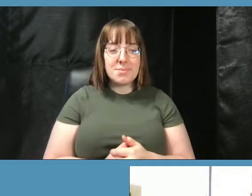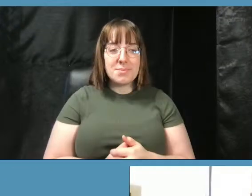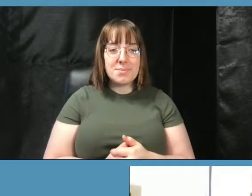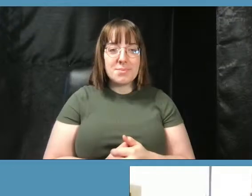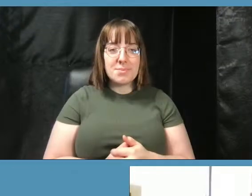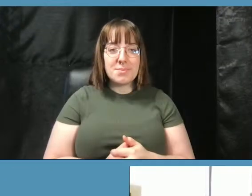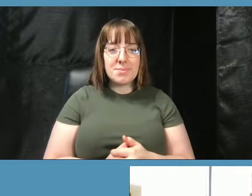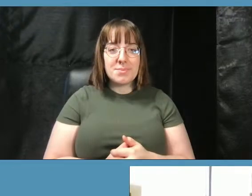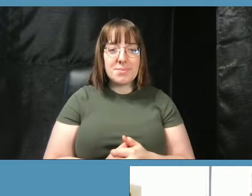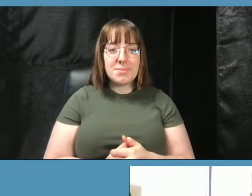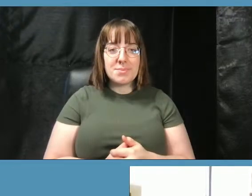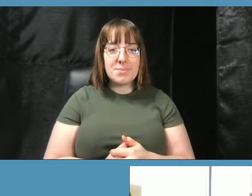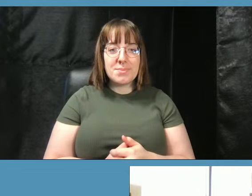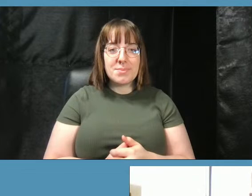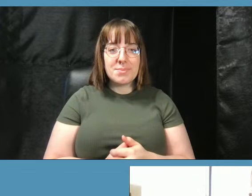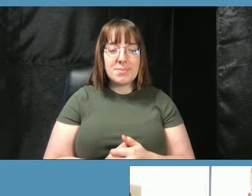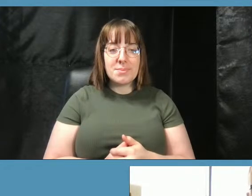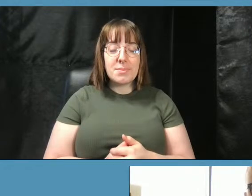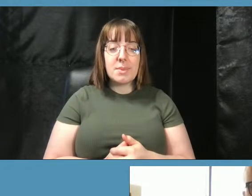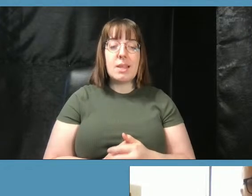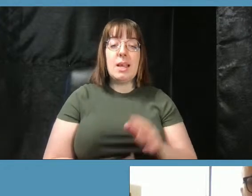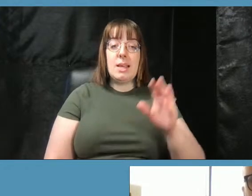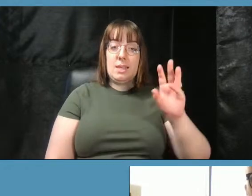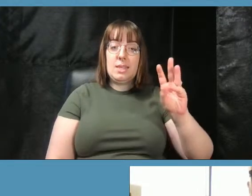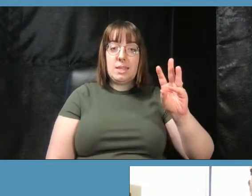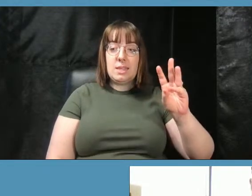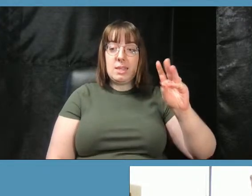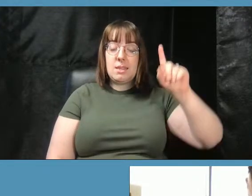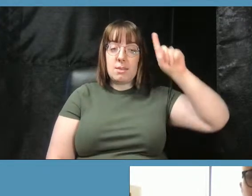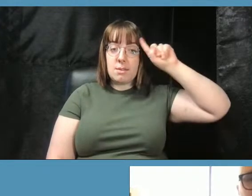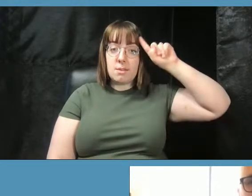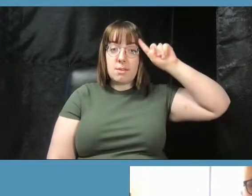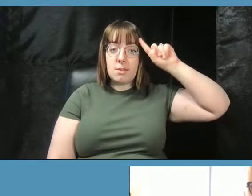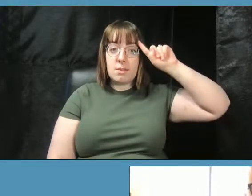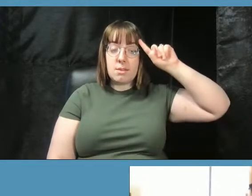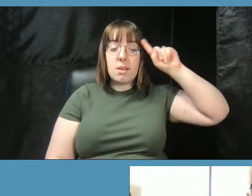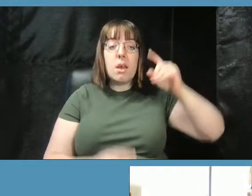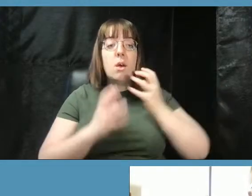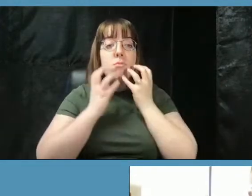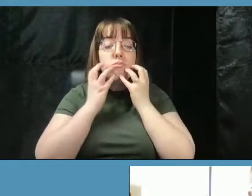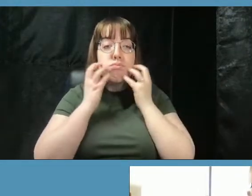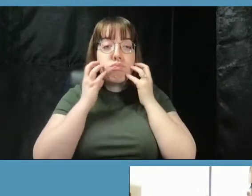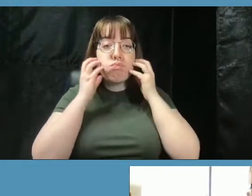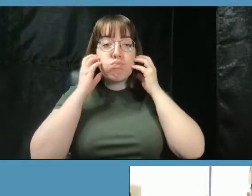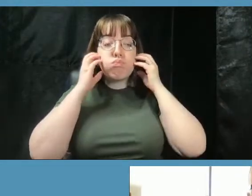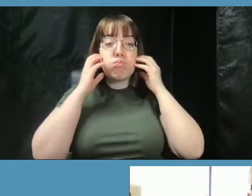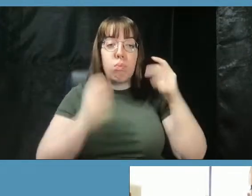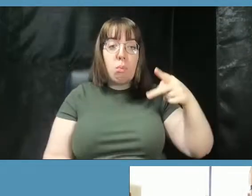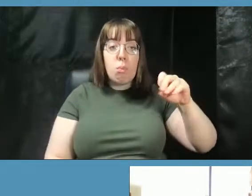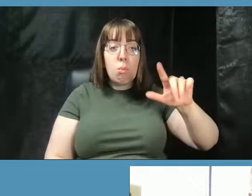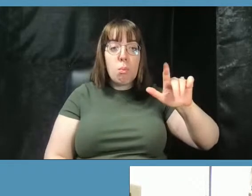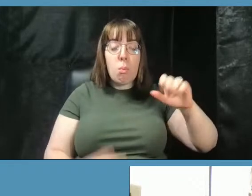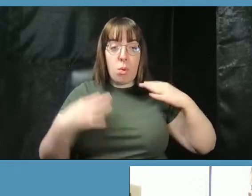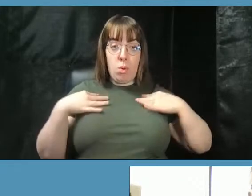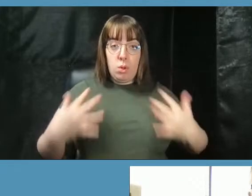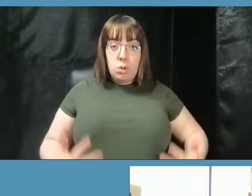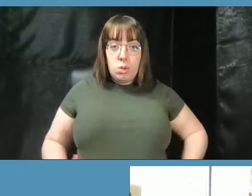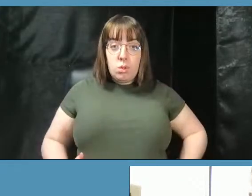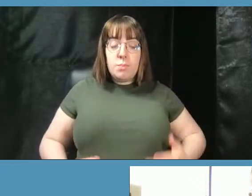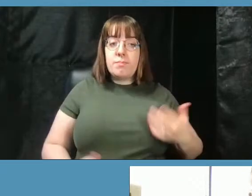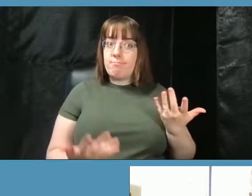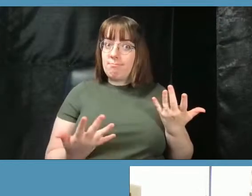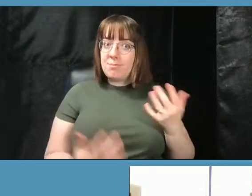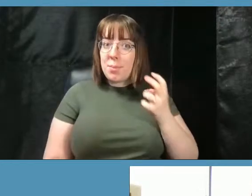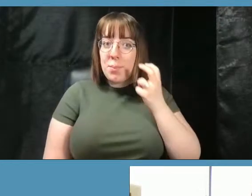I'm a 6-foot-tall male with dark hair and a shortly cropped beard, wearing a polo shirt, and I happen to be blind,